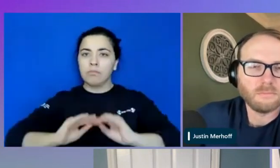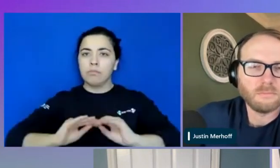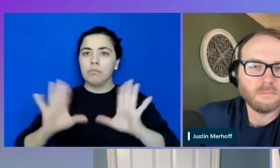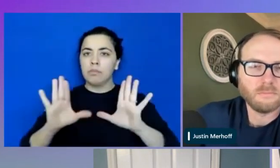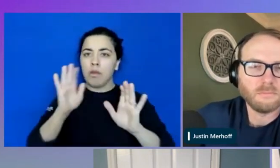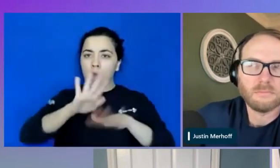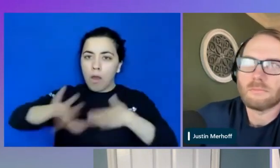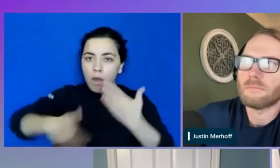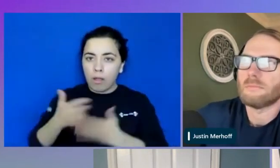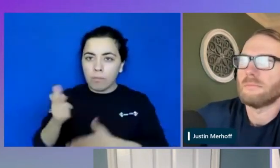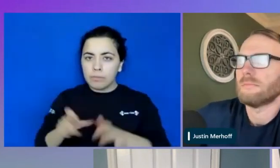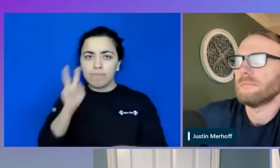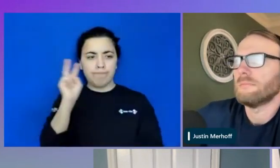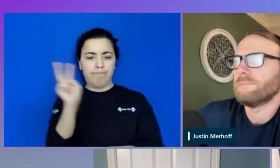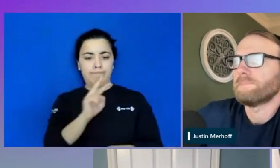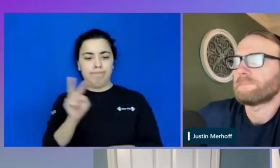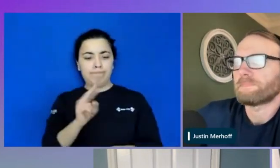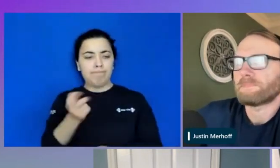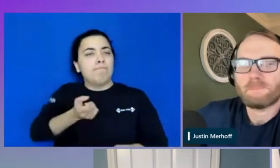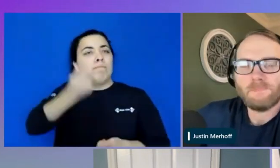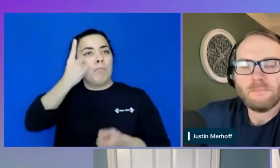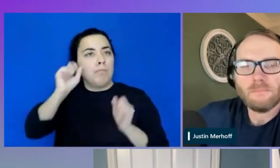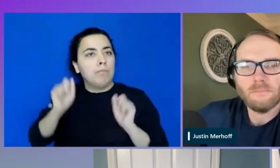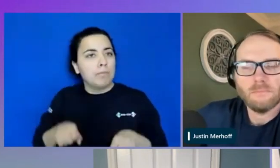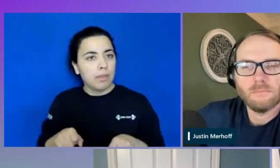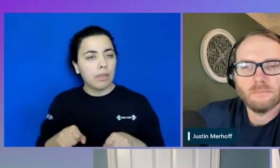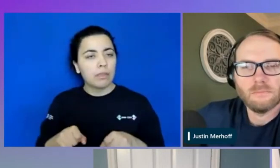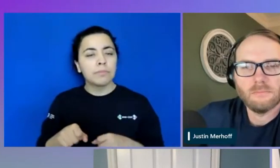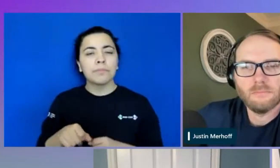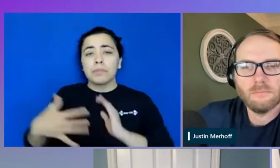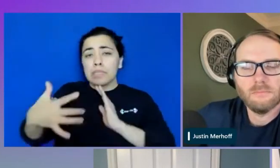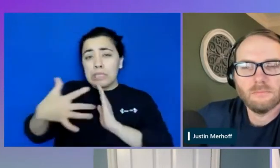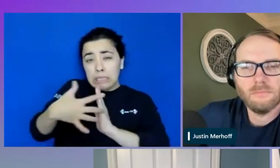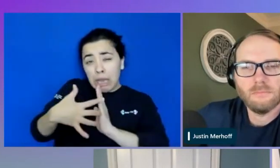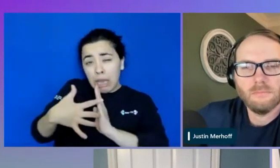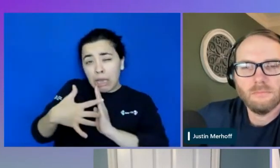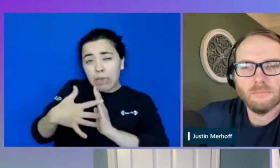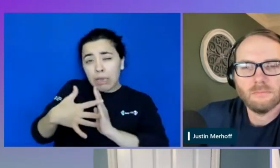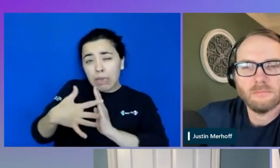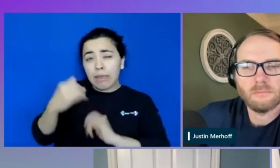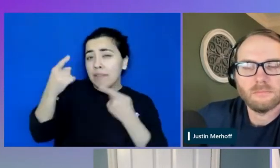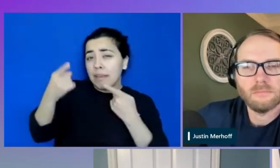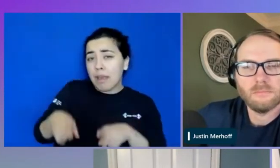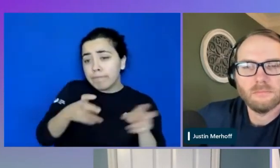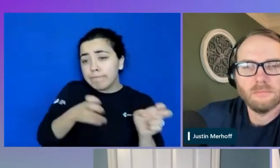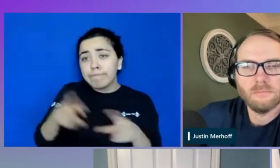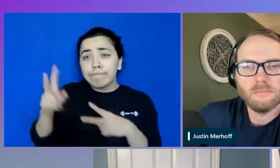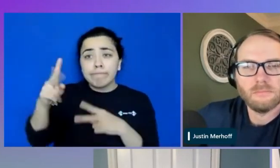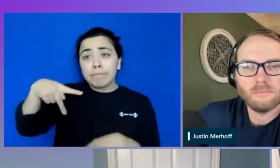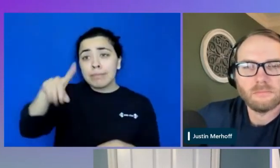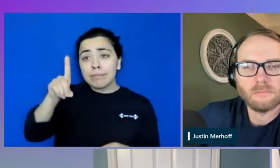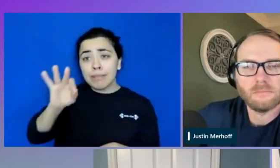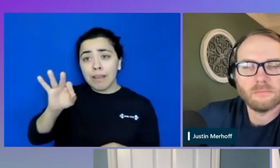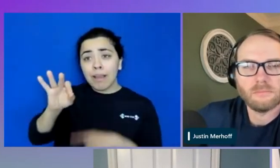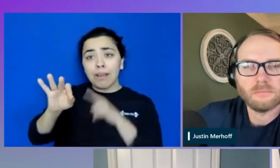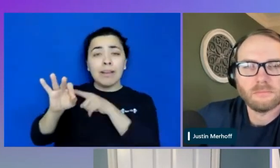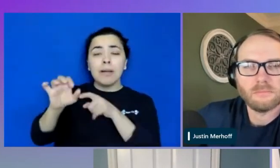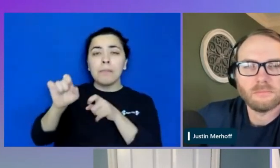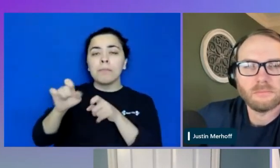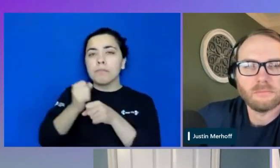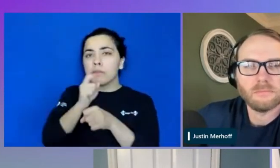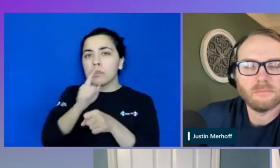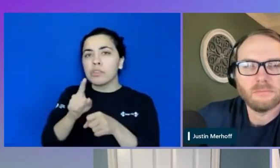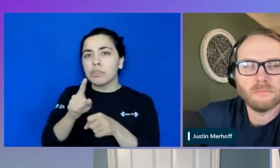And then technically as well, if it's going to be in a PDF, that needs to be run through like a